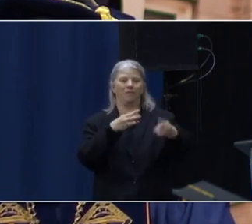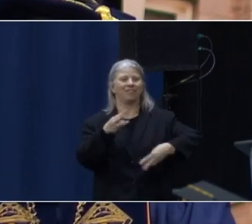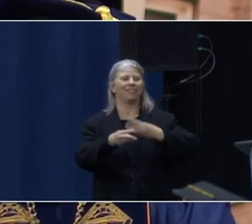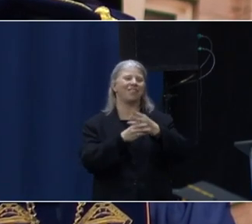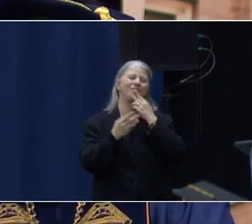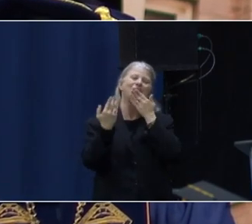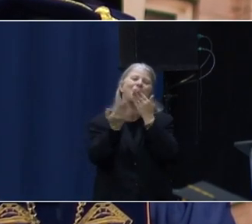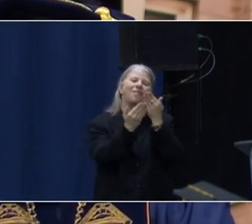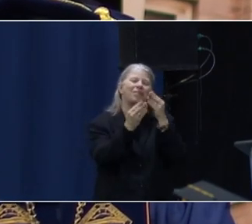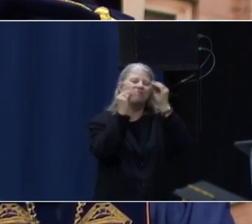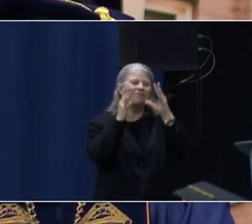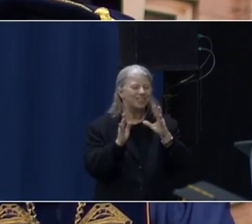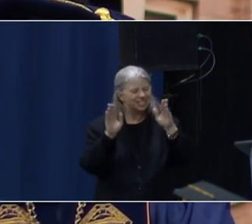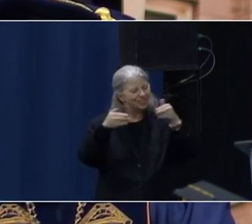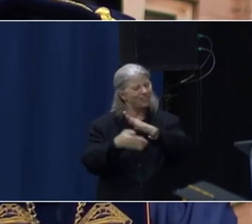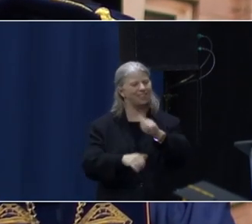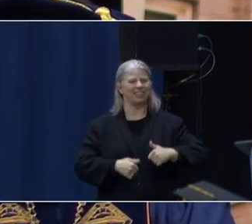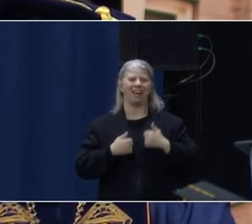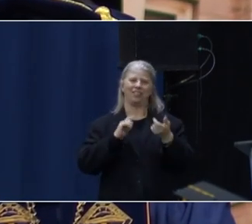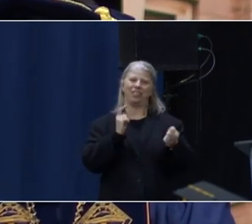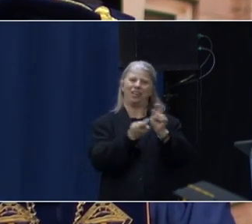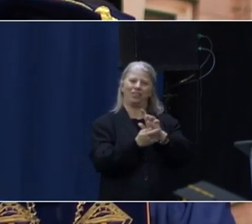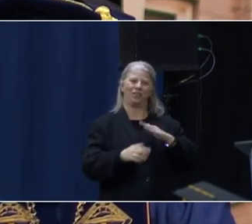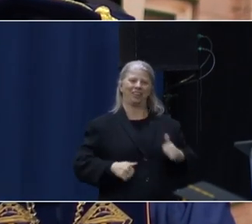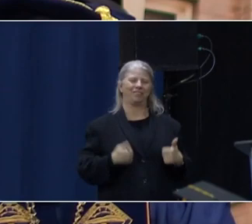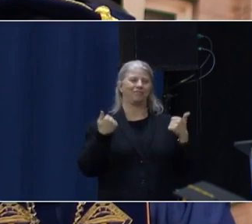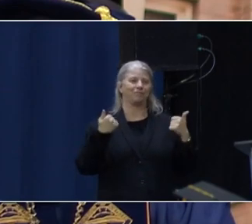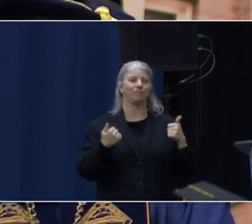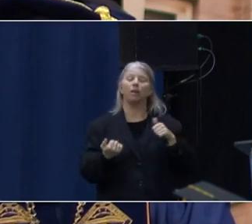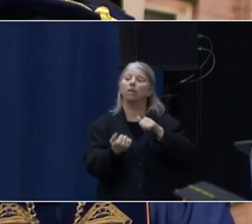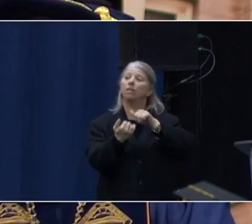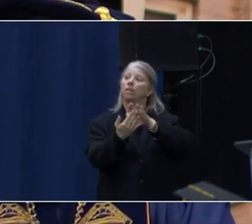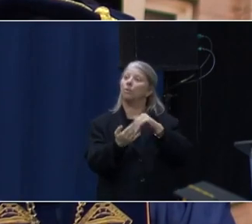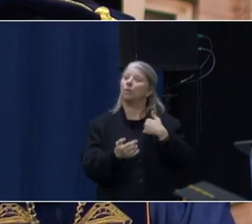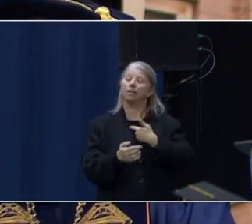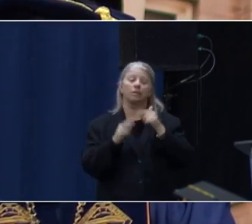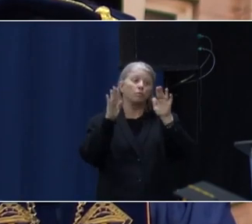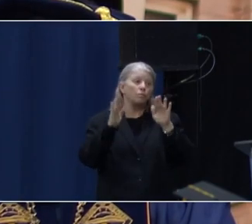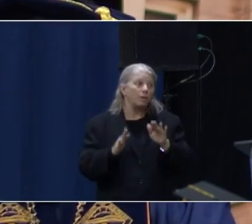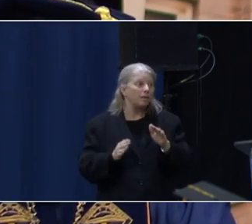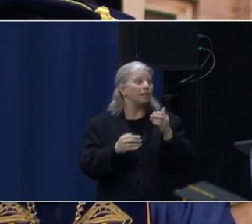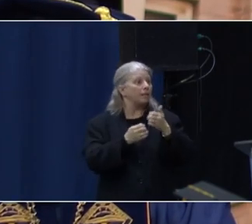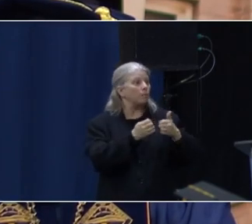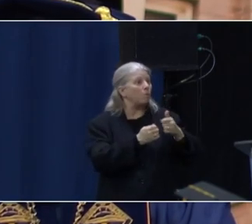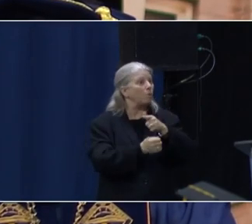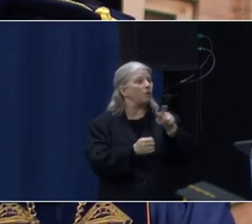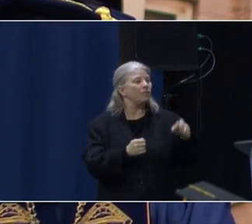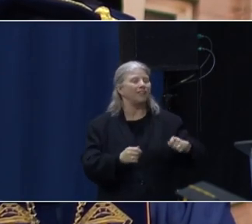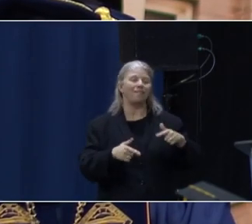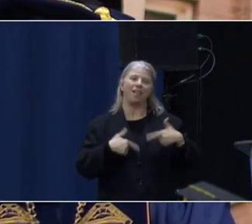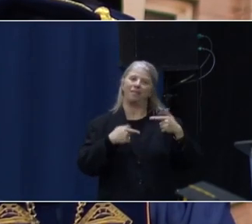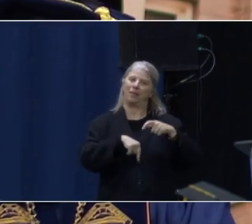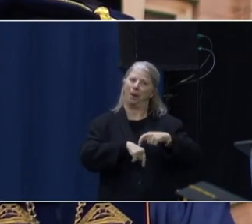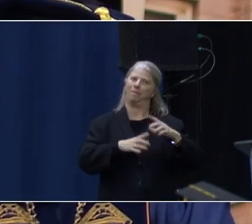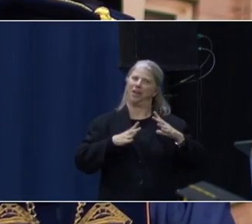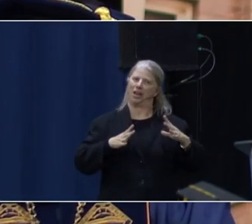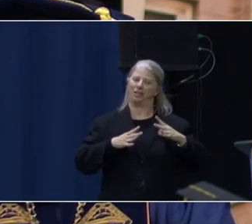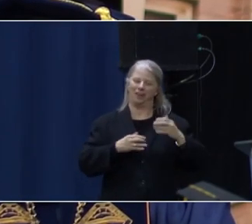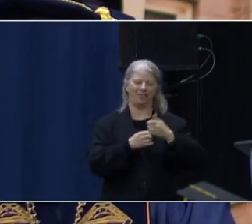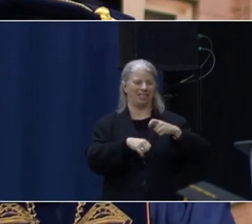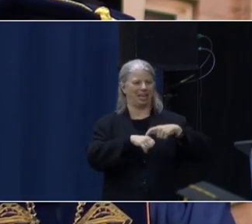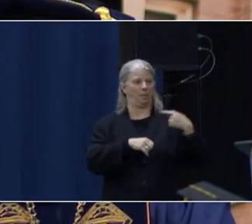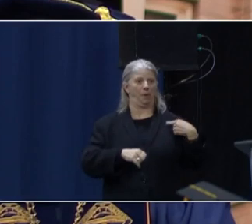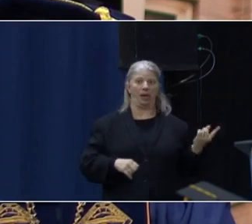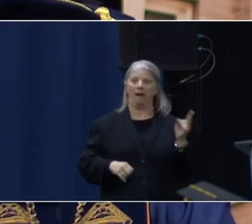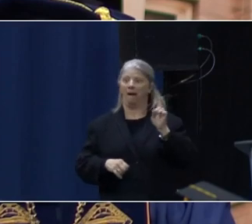unspeakably grateful that they dedicated their lives to changing ours. Dealing with us was brave, and each one of them deserves a lifetime of vacation for every time one of